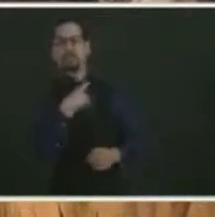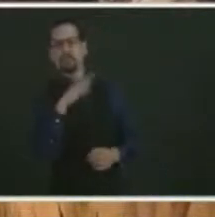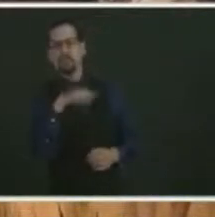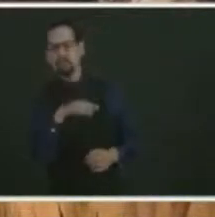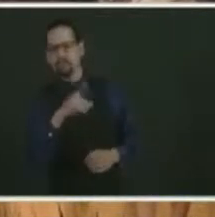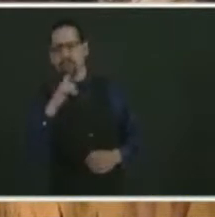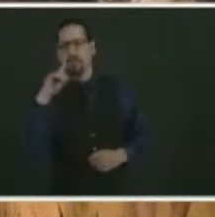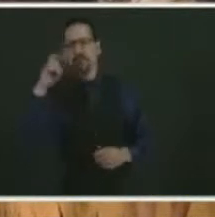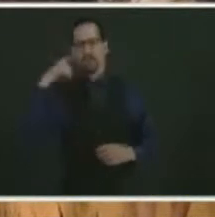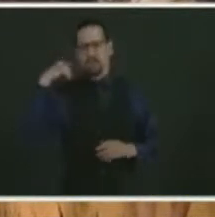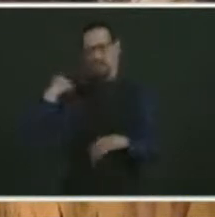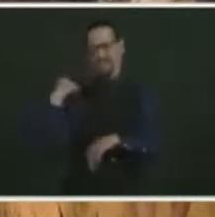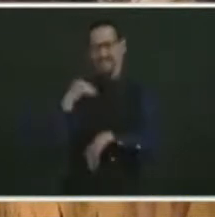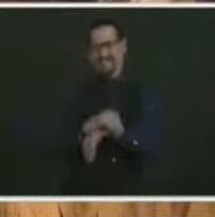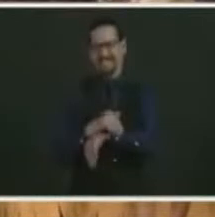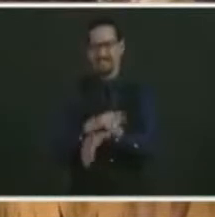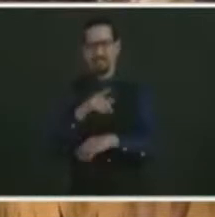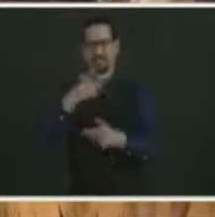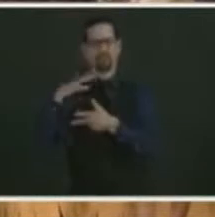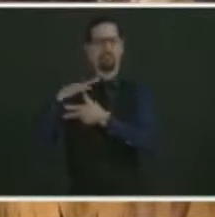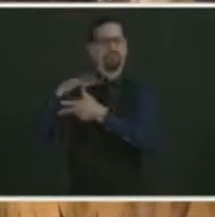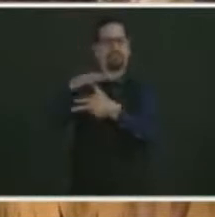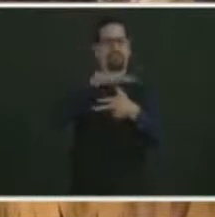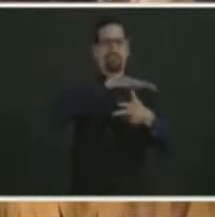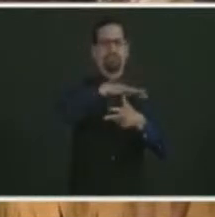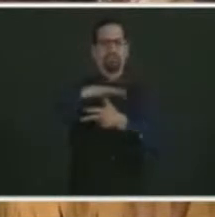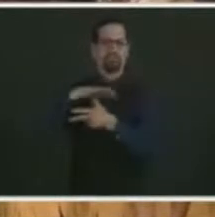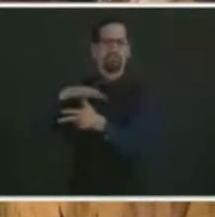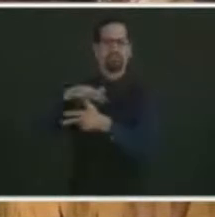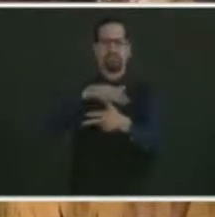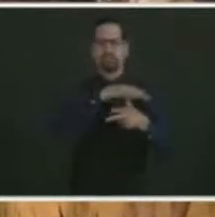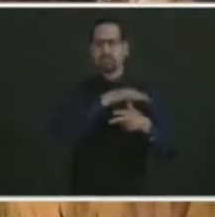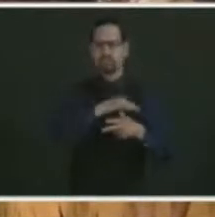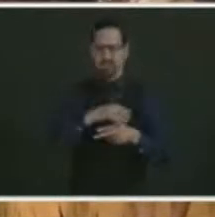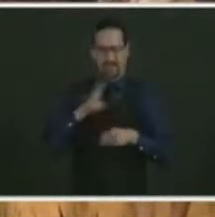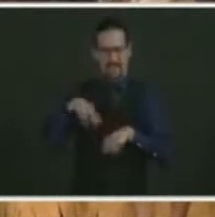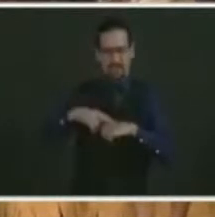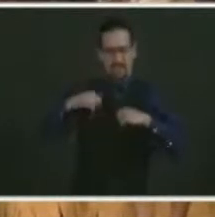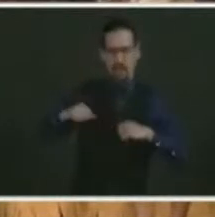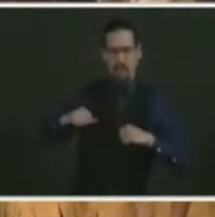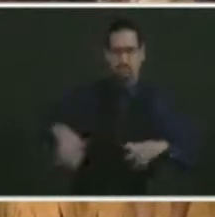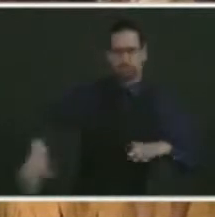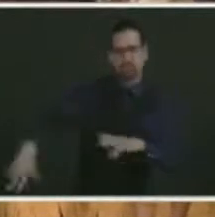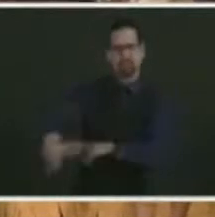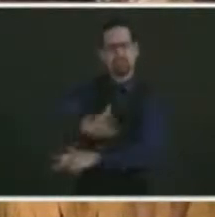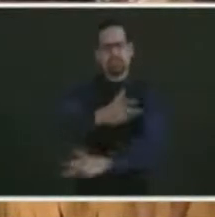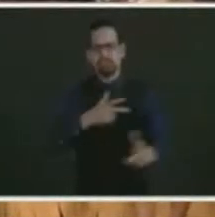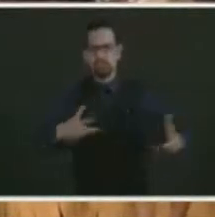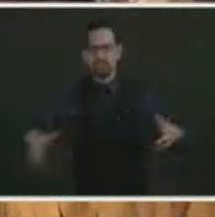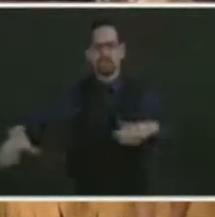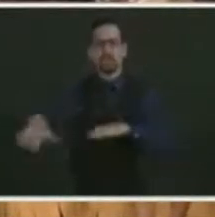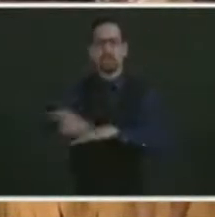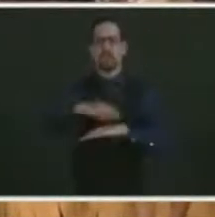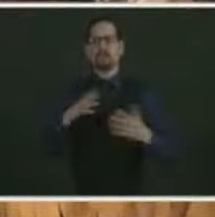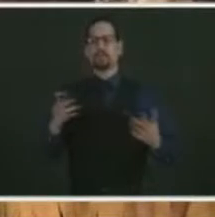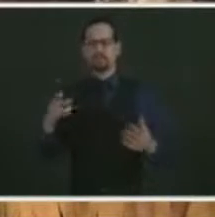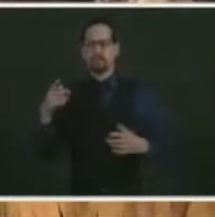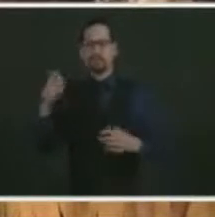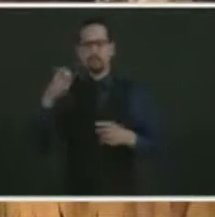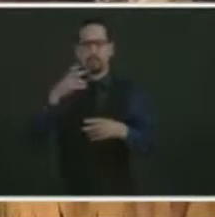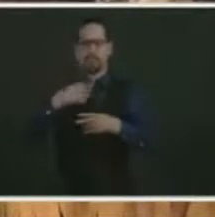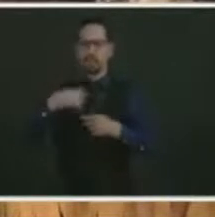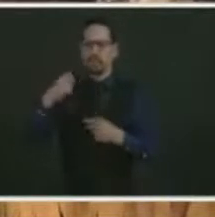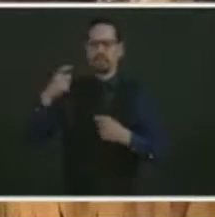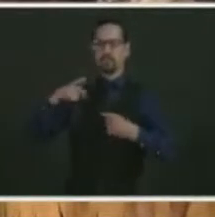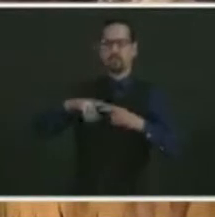helicopters in the sky, National Guard vehicles on the street, people see riot sticks and riot shields. As much as